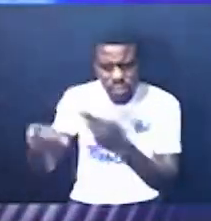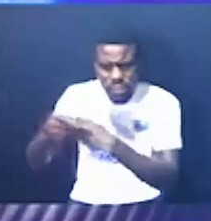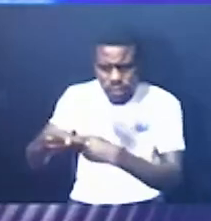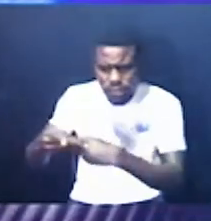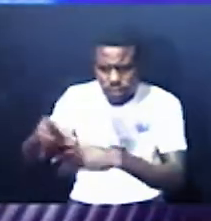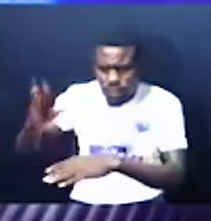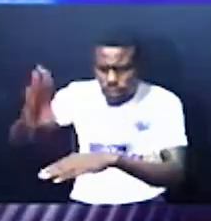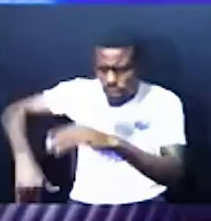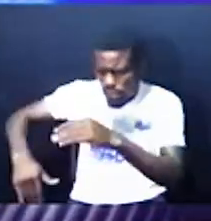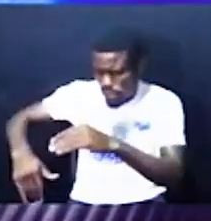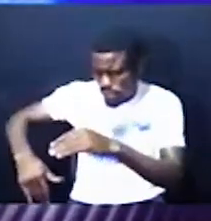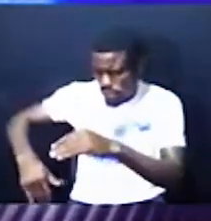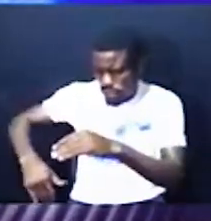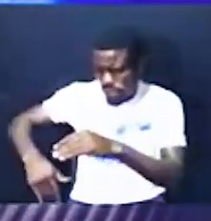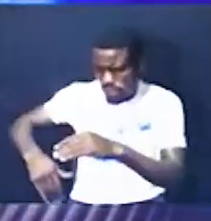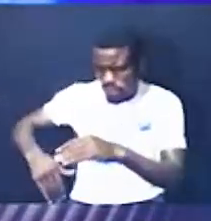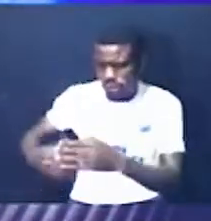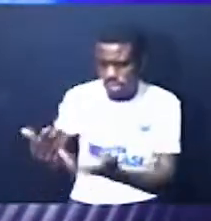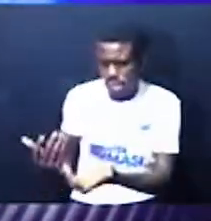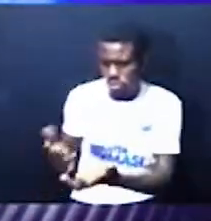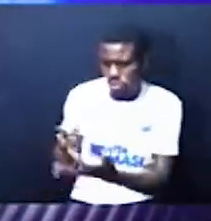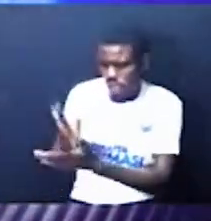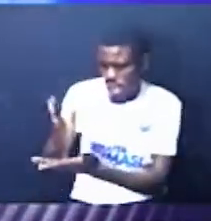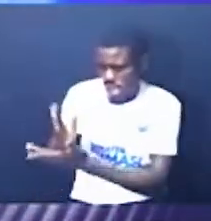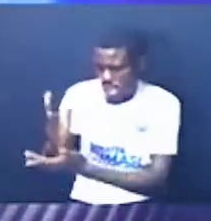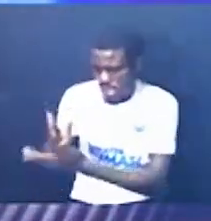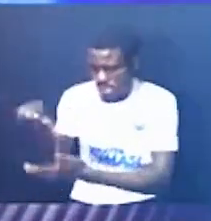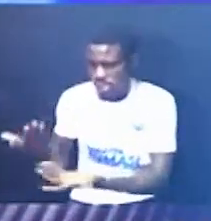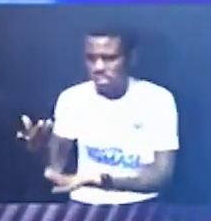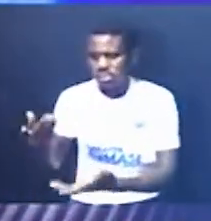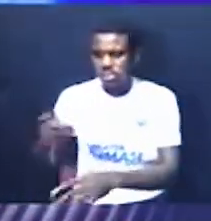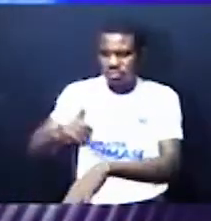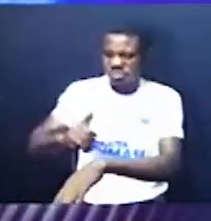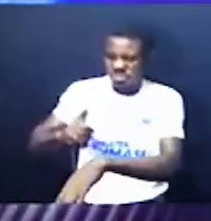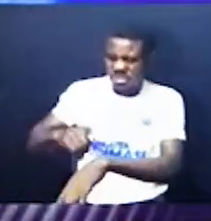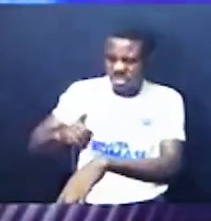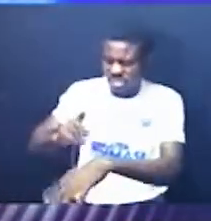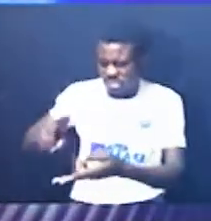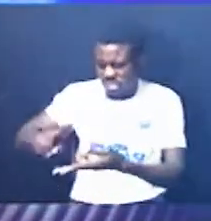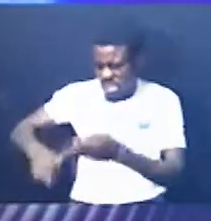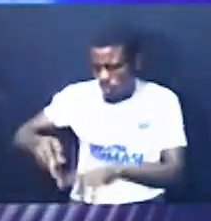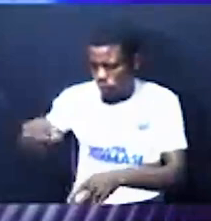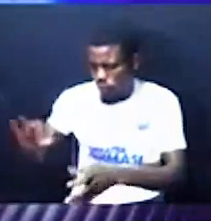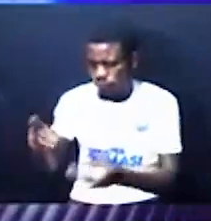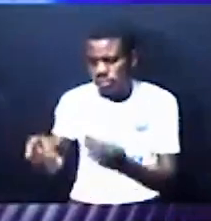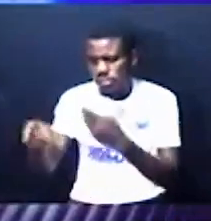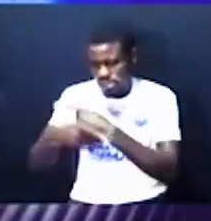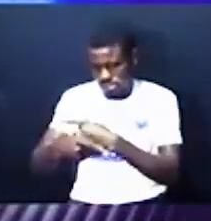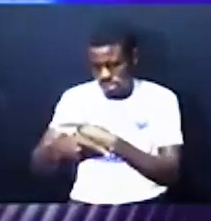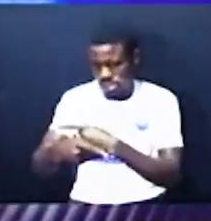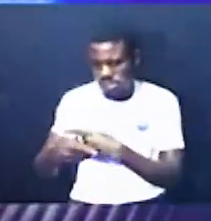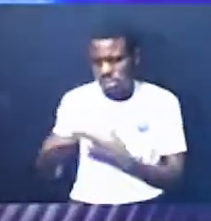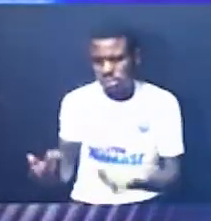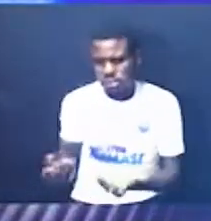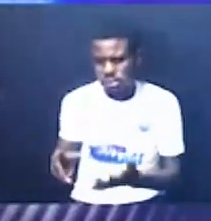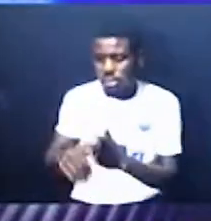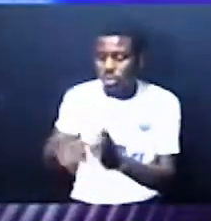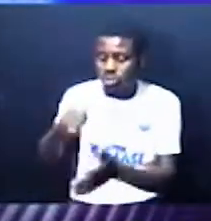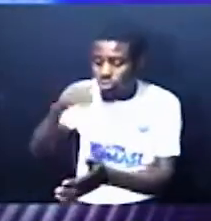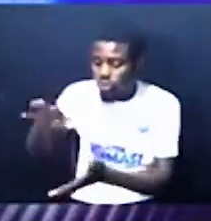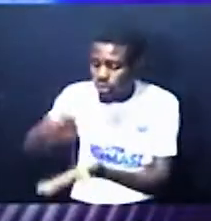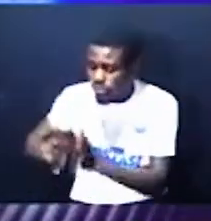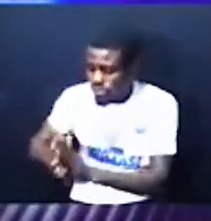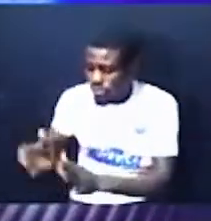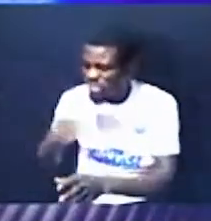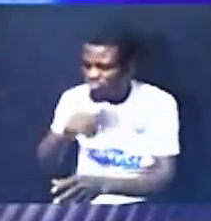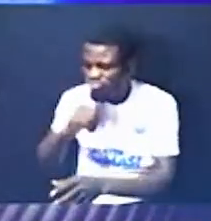period, or has a discharge that continues beyond her period, she will be unclean as long